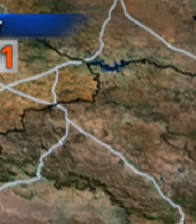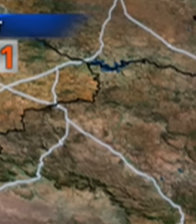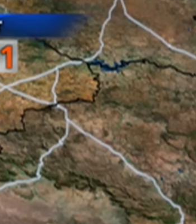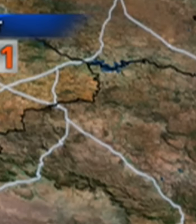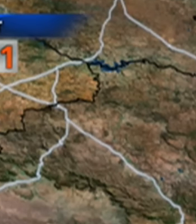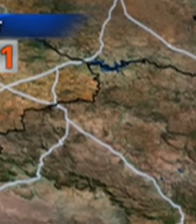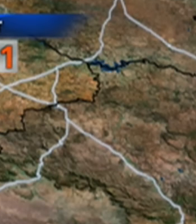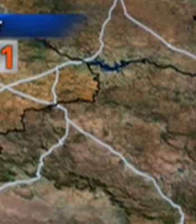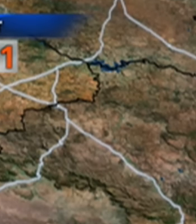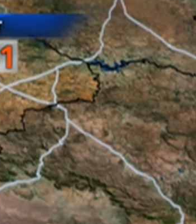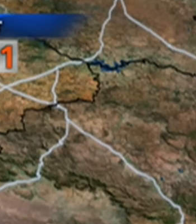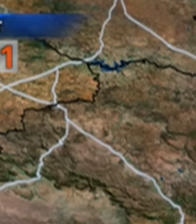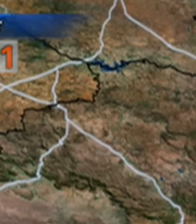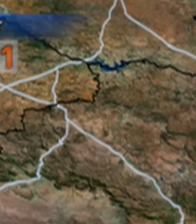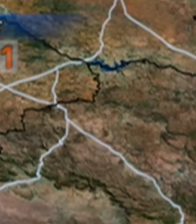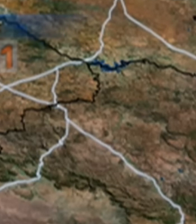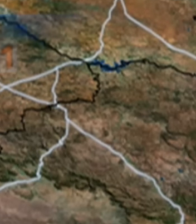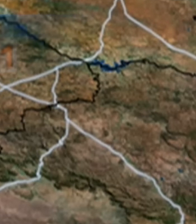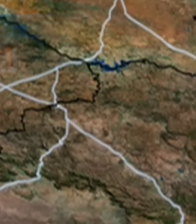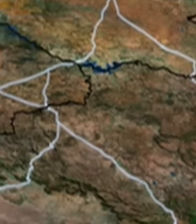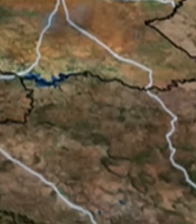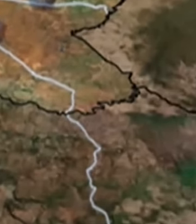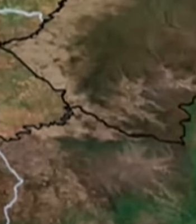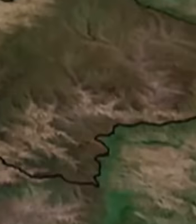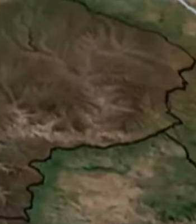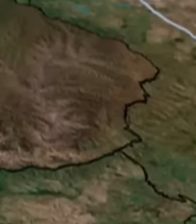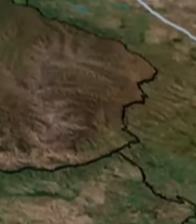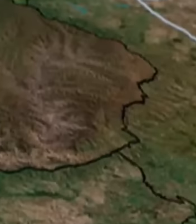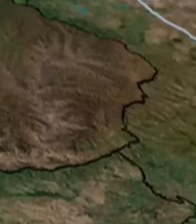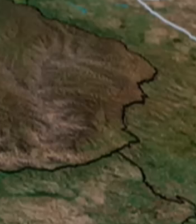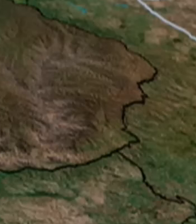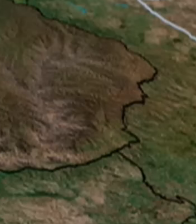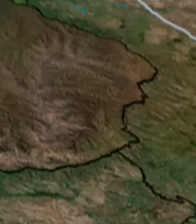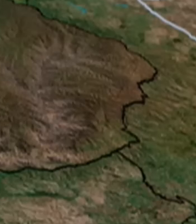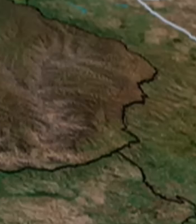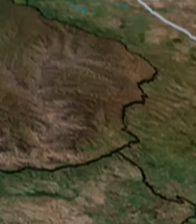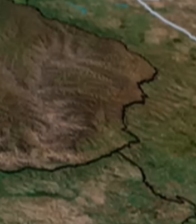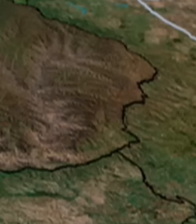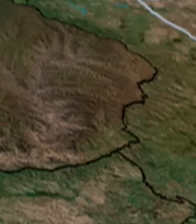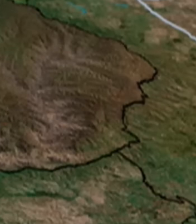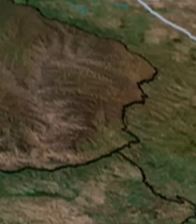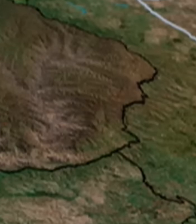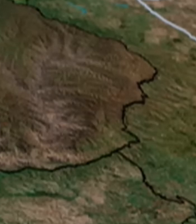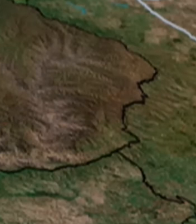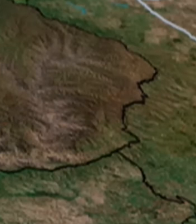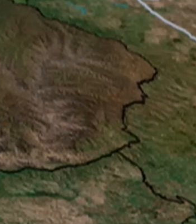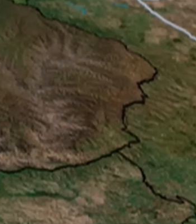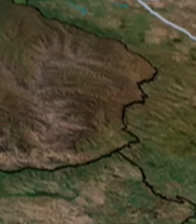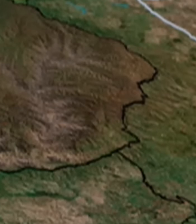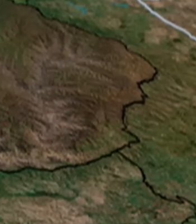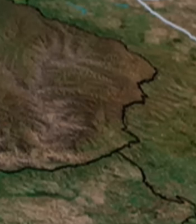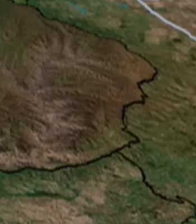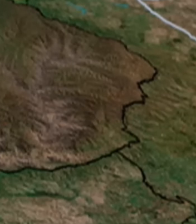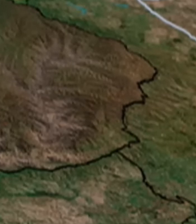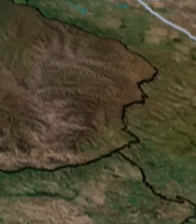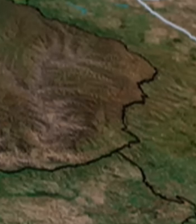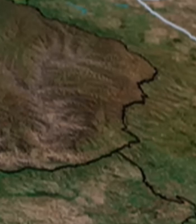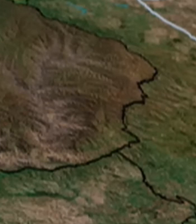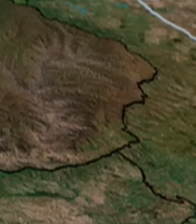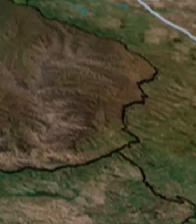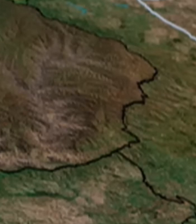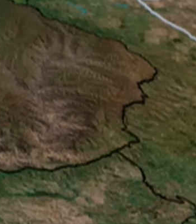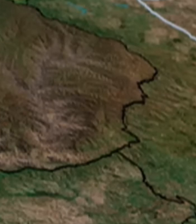tlo tshetse gona ha isale Springbok le hona ka Kuruman teng go tla tlo tshetse gona ha isale Hak Freestad Swelelen Samawela setse ke shebile Bloemfontein